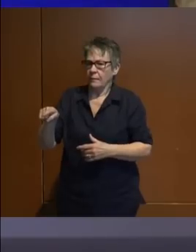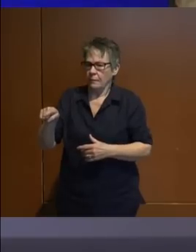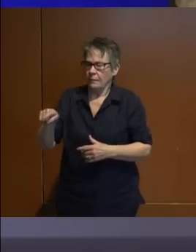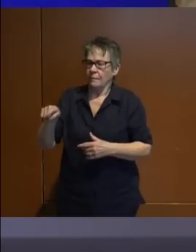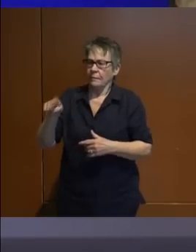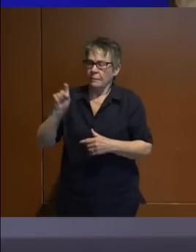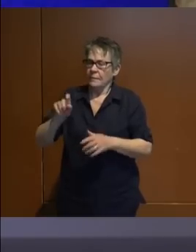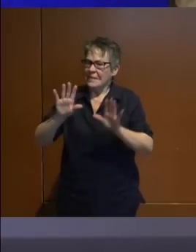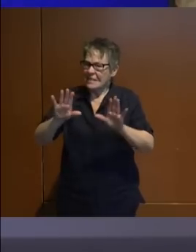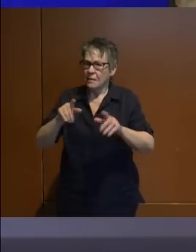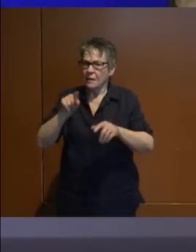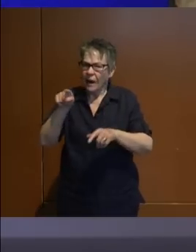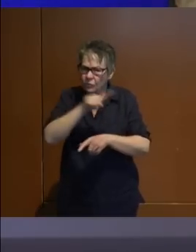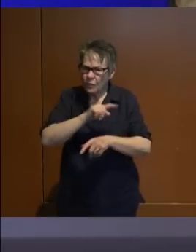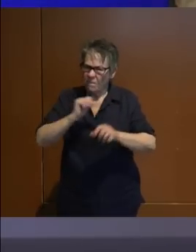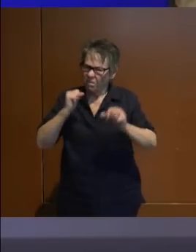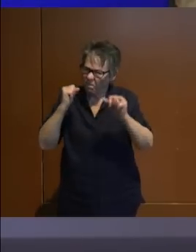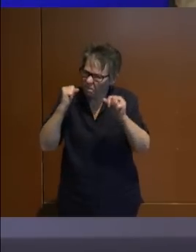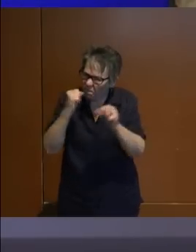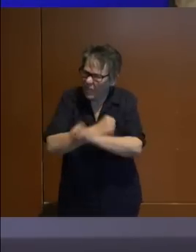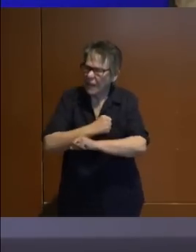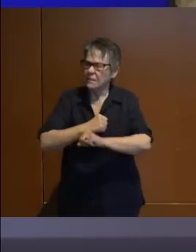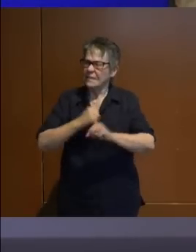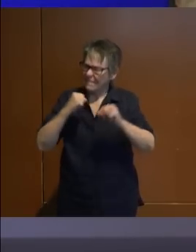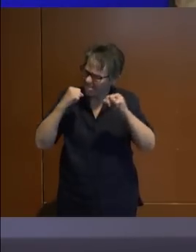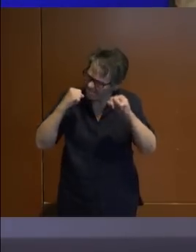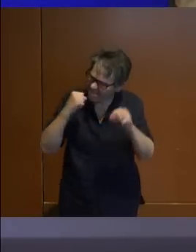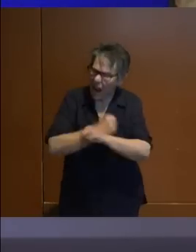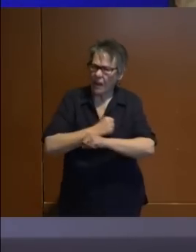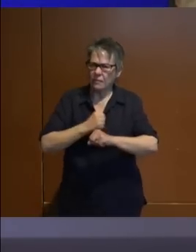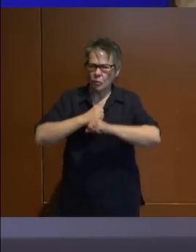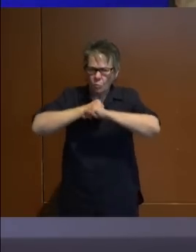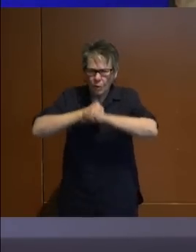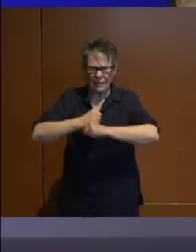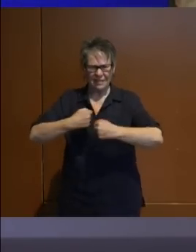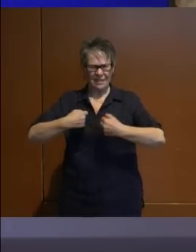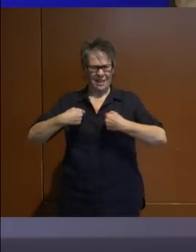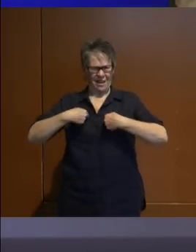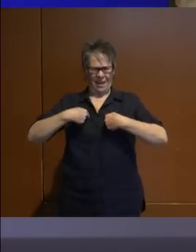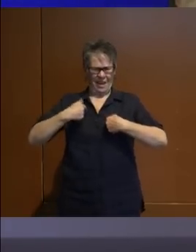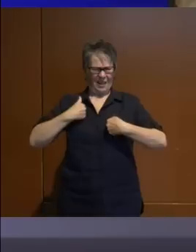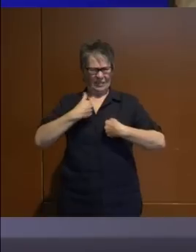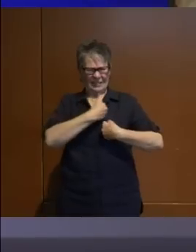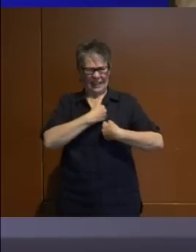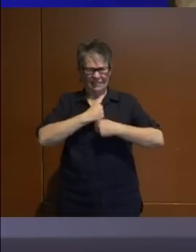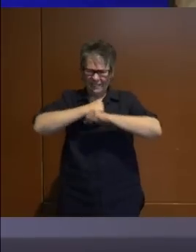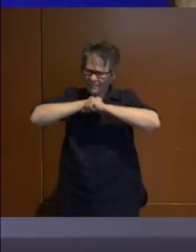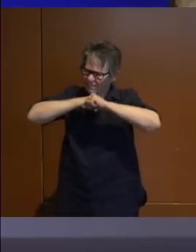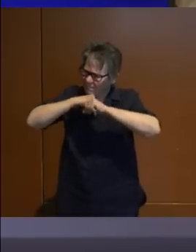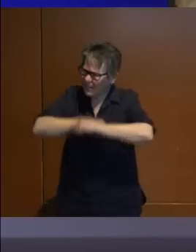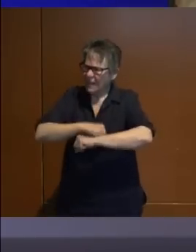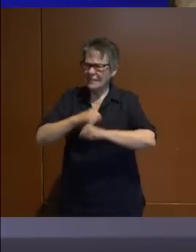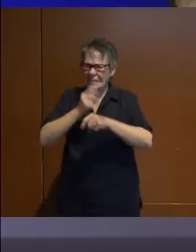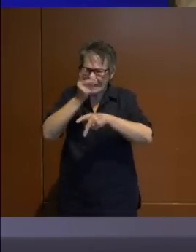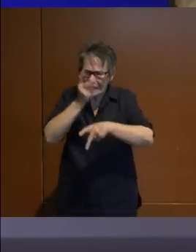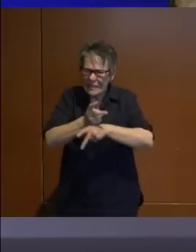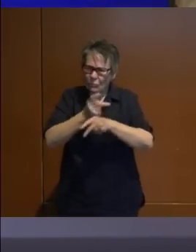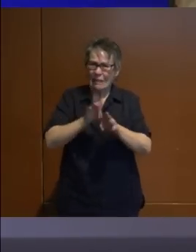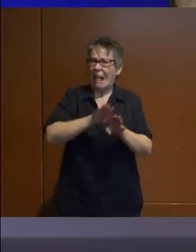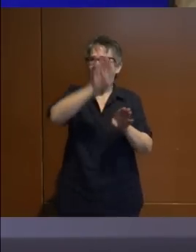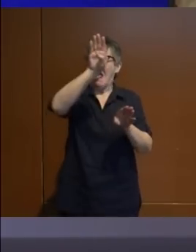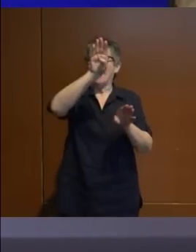again, not just on flattening that curve, but also in the extraordinary work in our healthcare